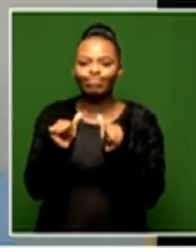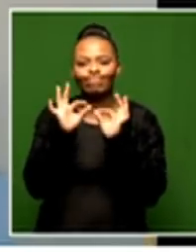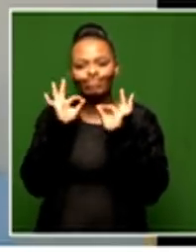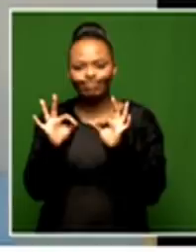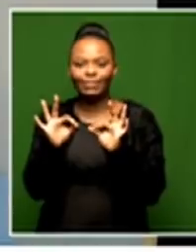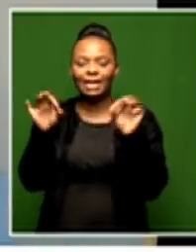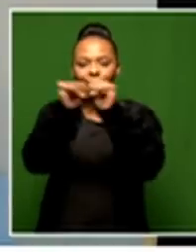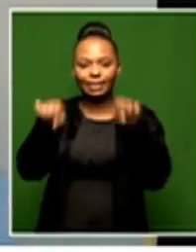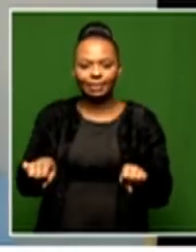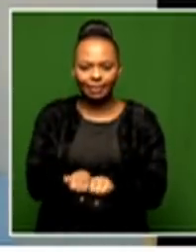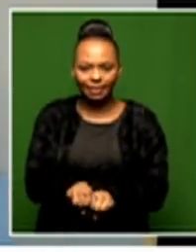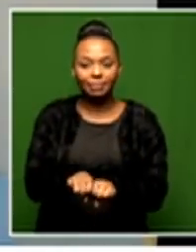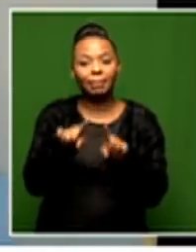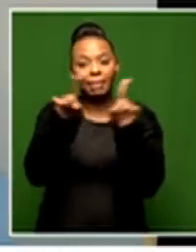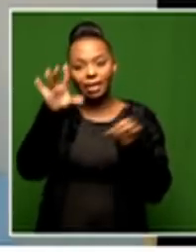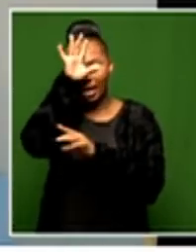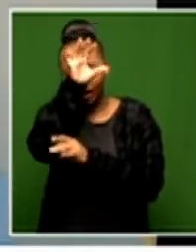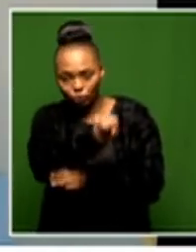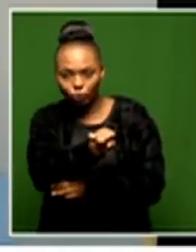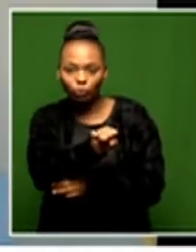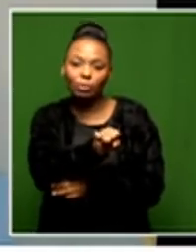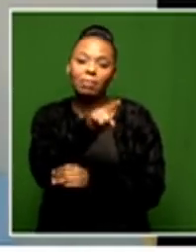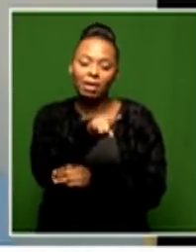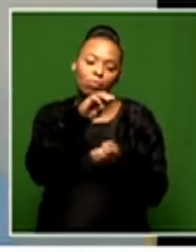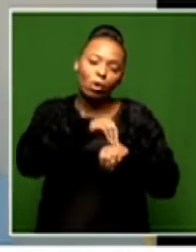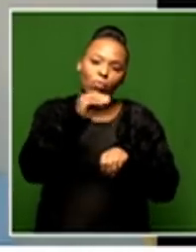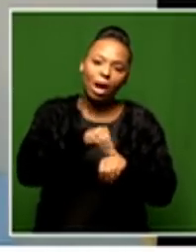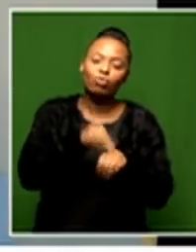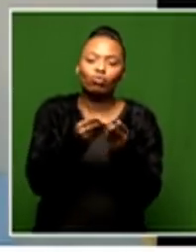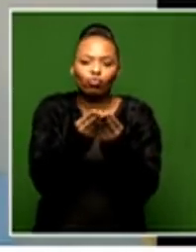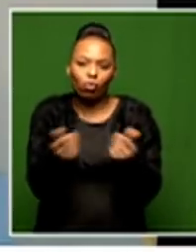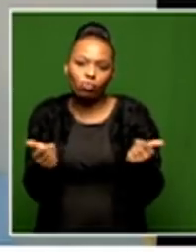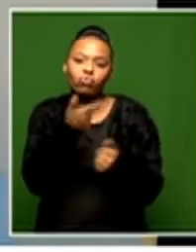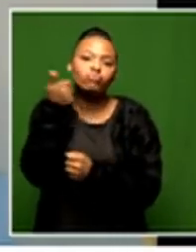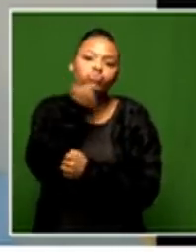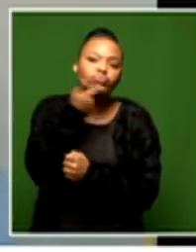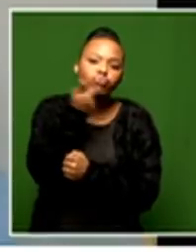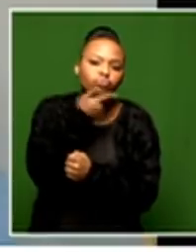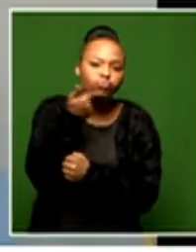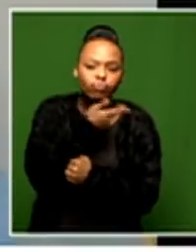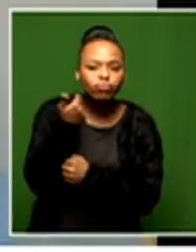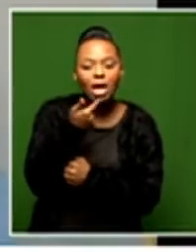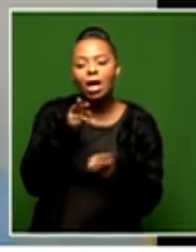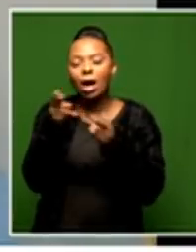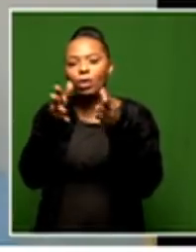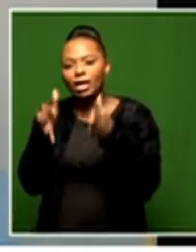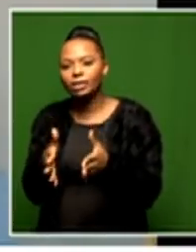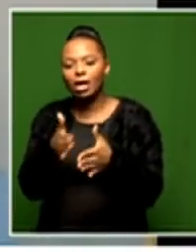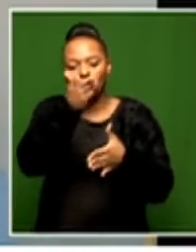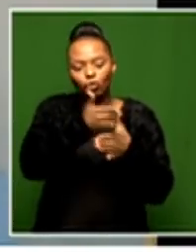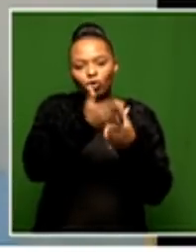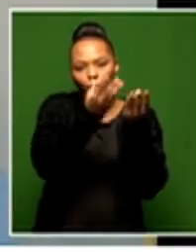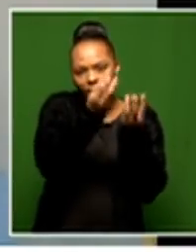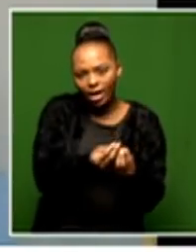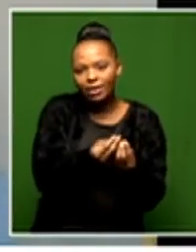system. But let's assume that that problem is dealt with soon, and then the regulator will have the job of getting